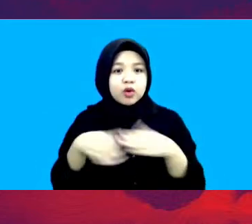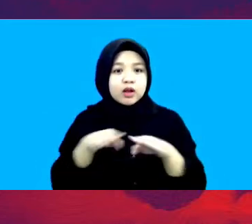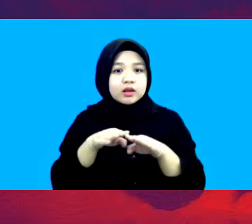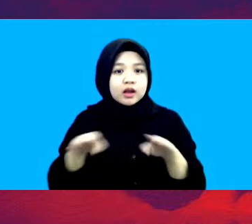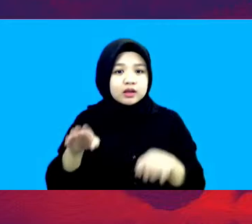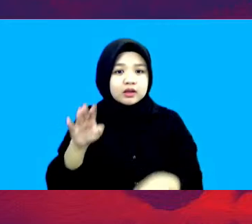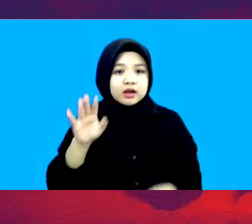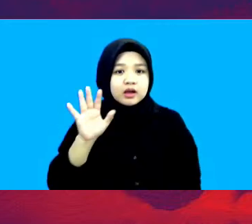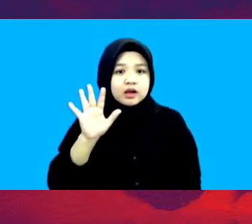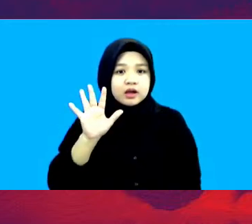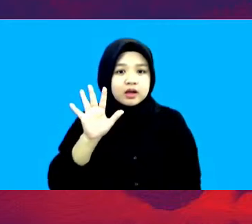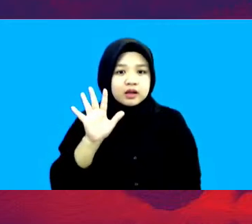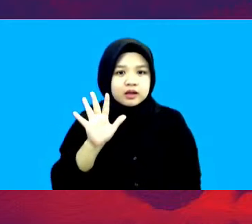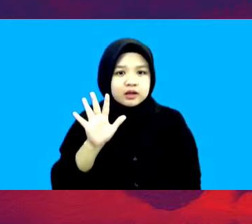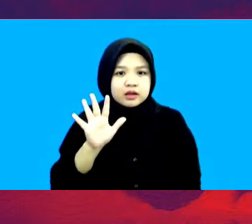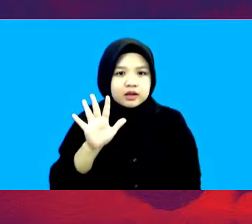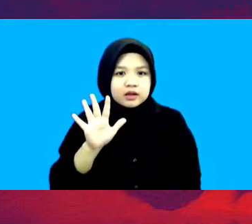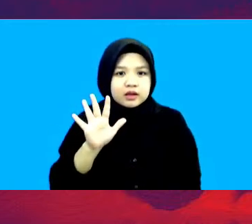Let's try this.